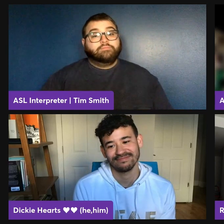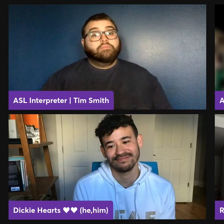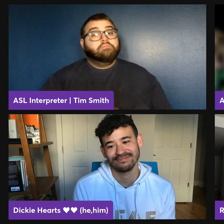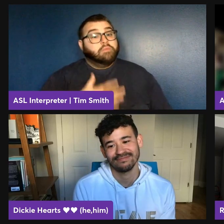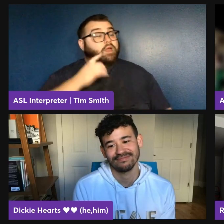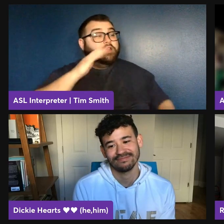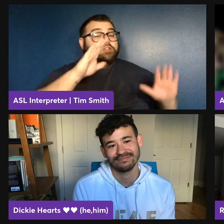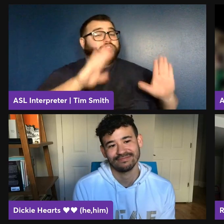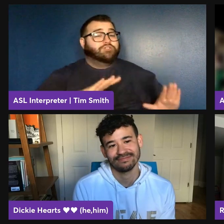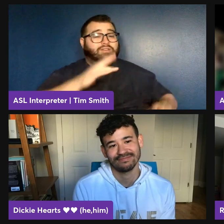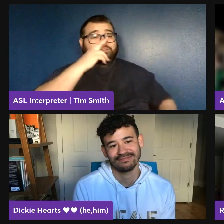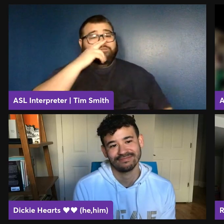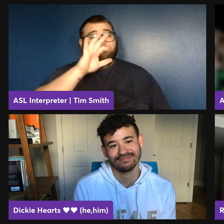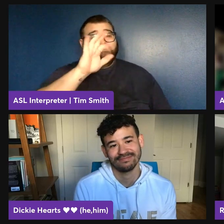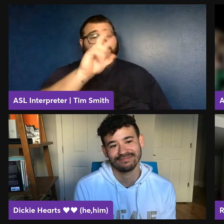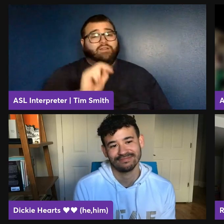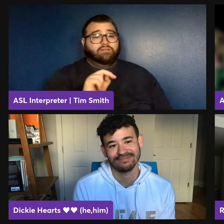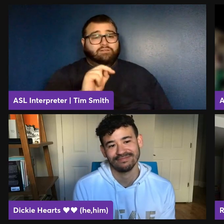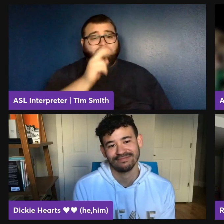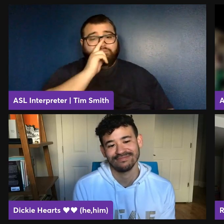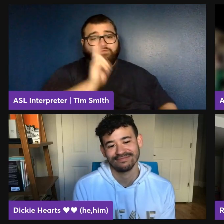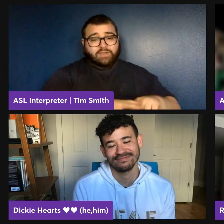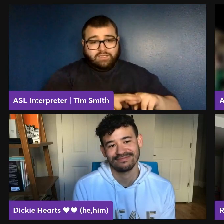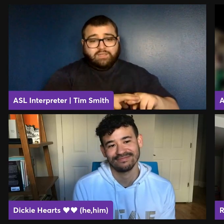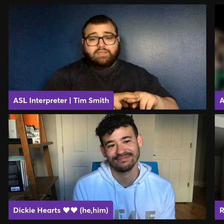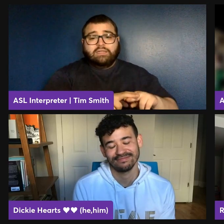It's great fun, and I'm so